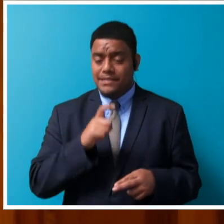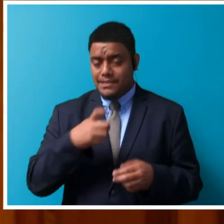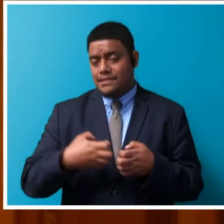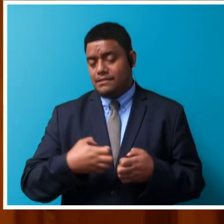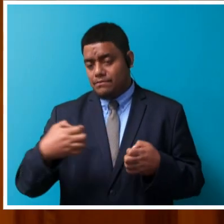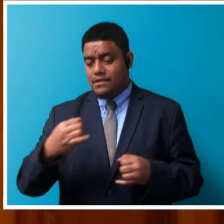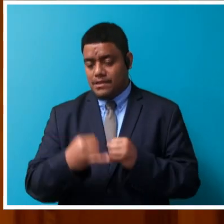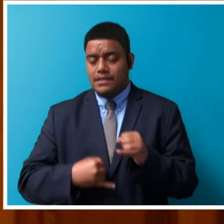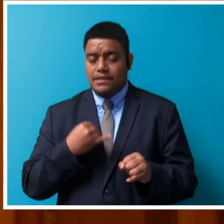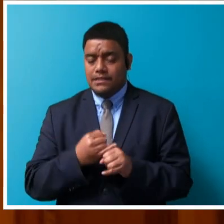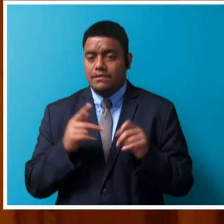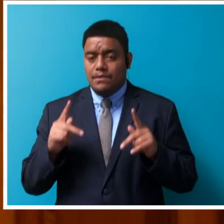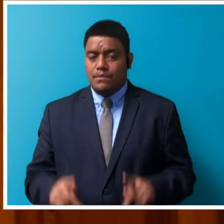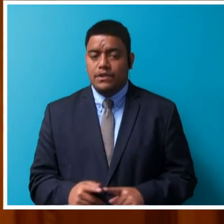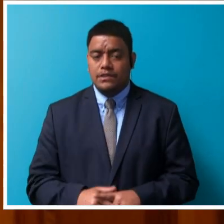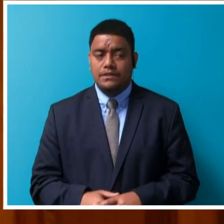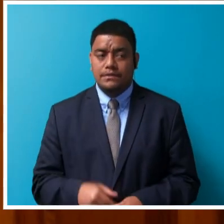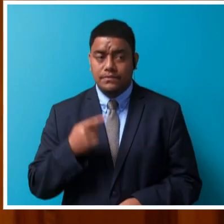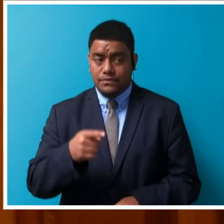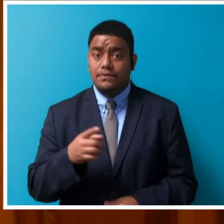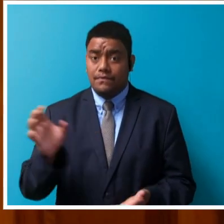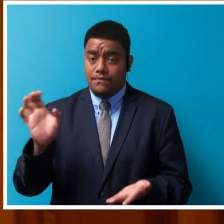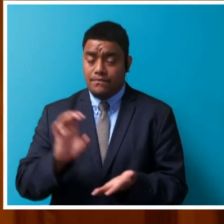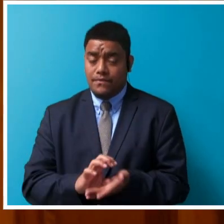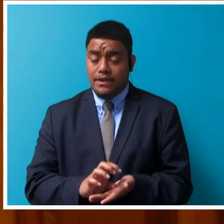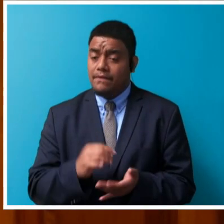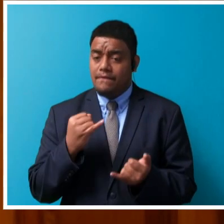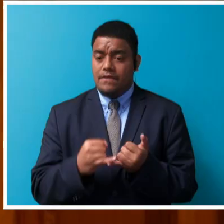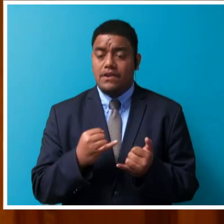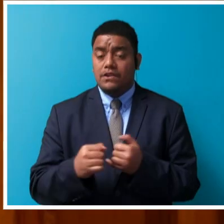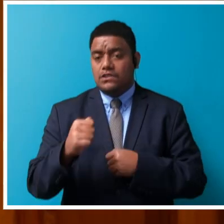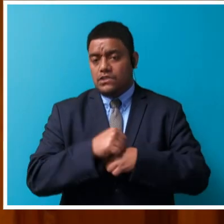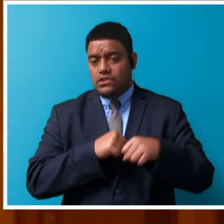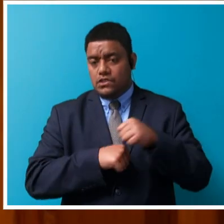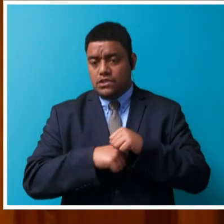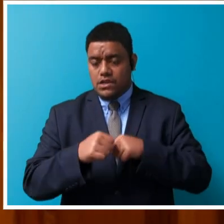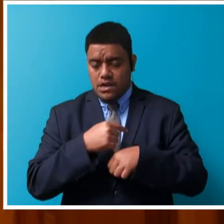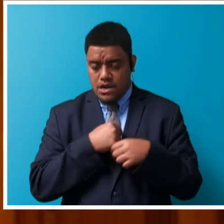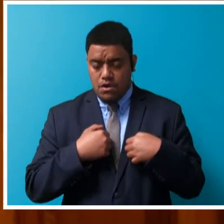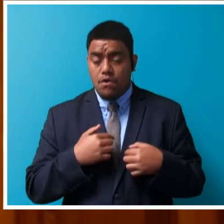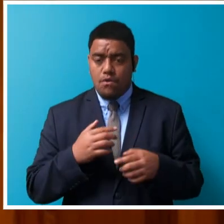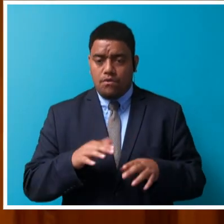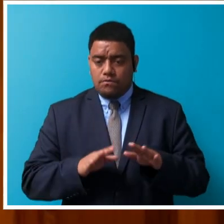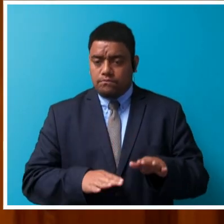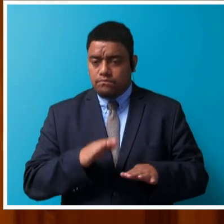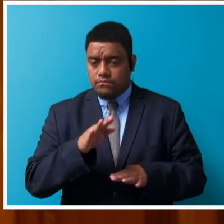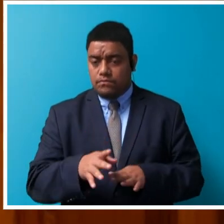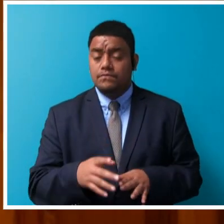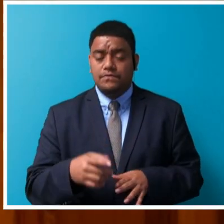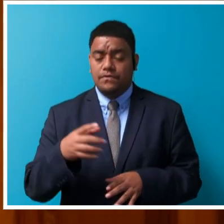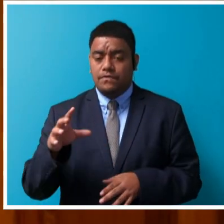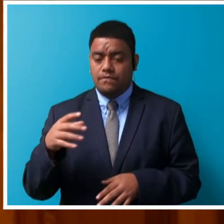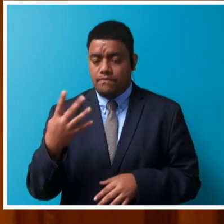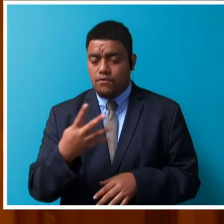its international presence. This funding is explicitly structured to sustain our global footprint through the existing